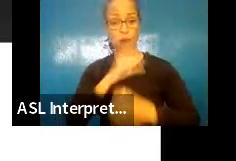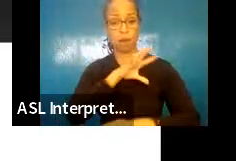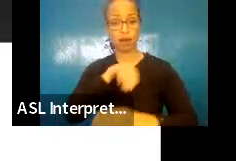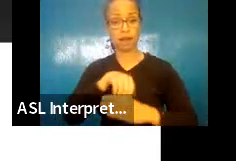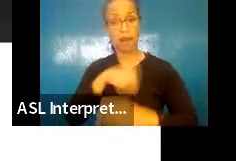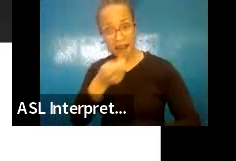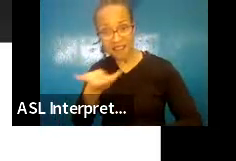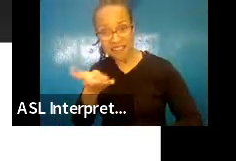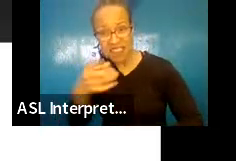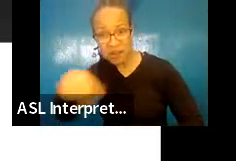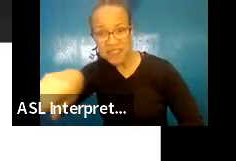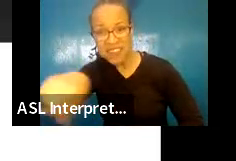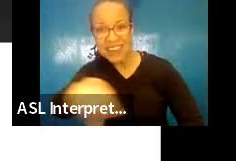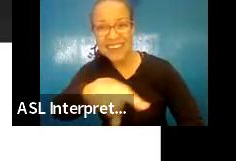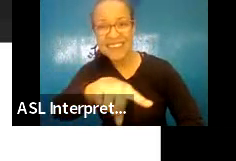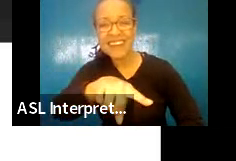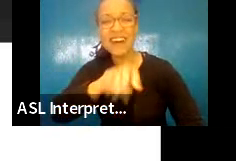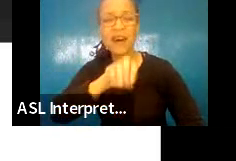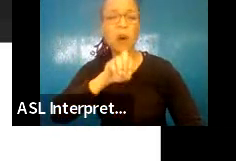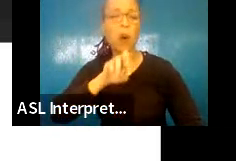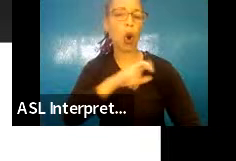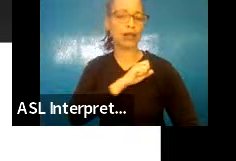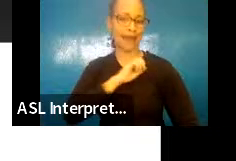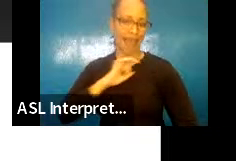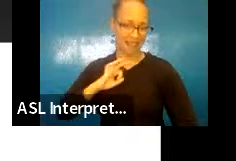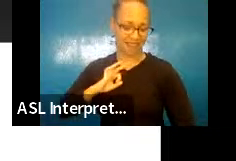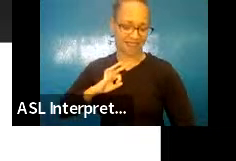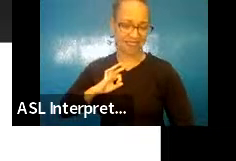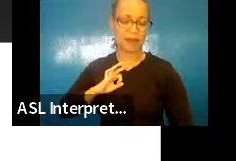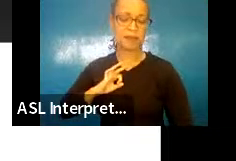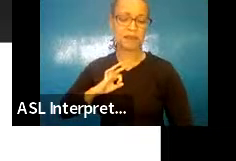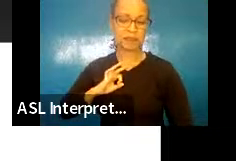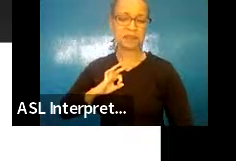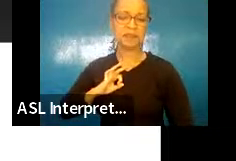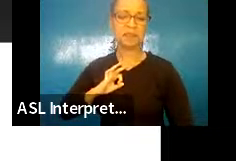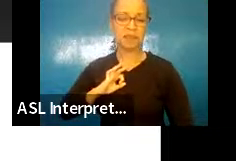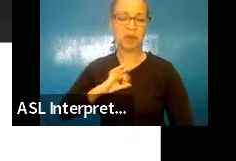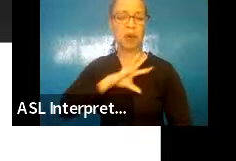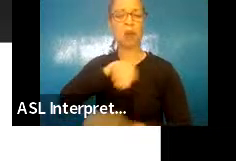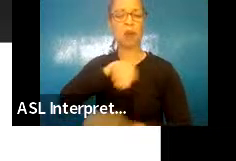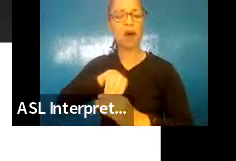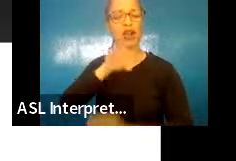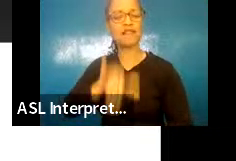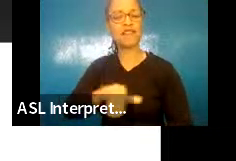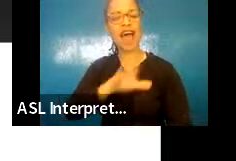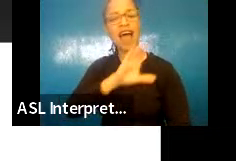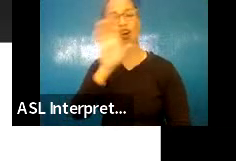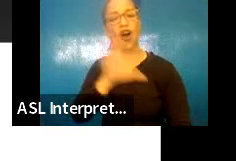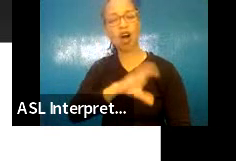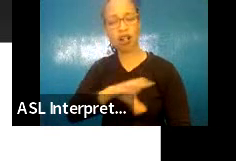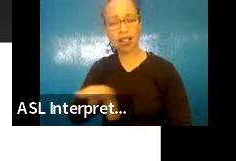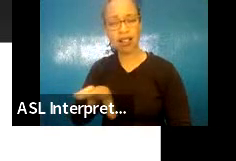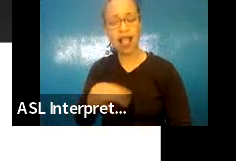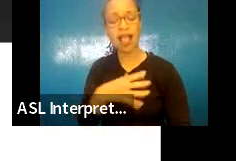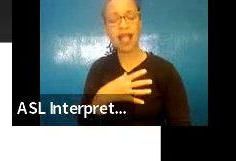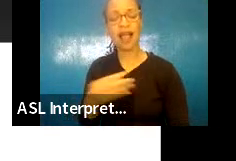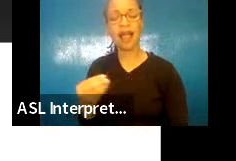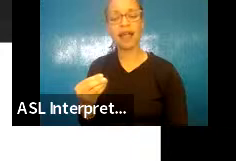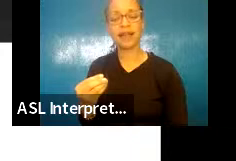you or your staff were a part of that call. And so we are going to